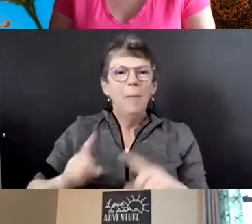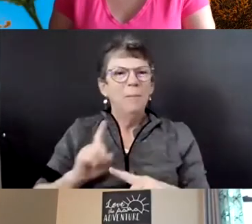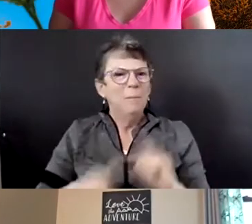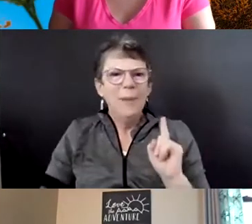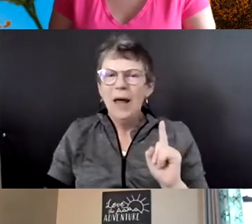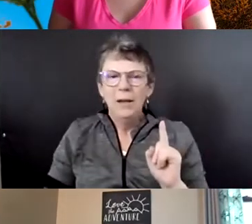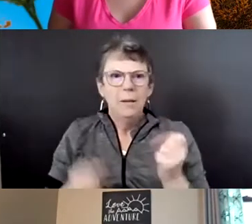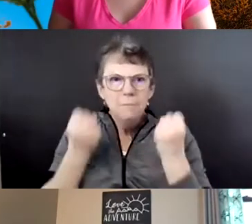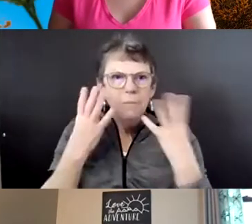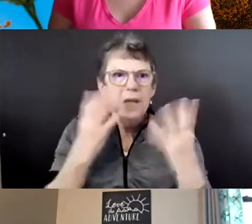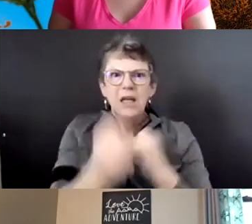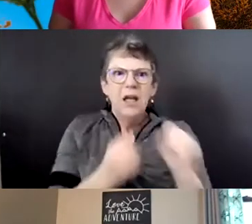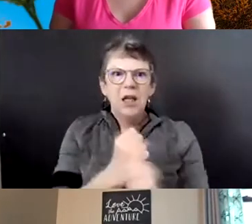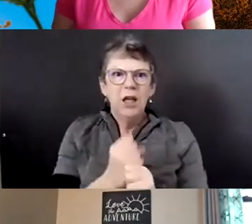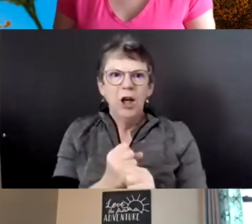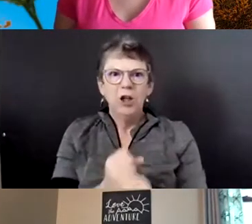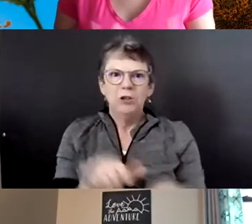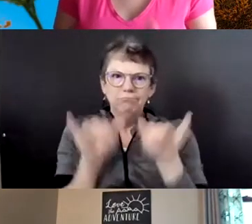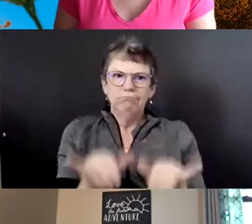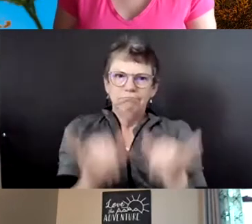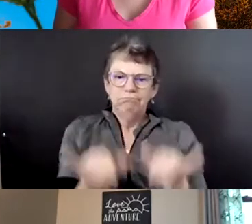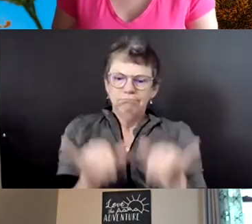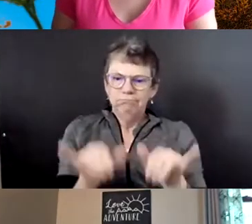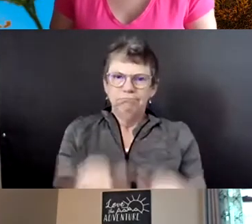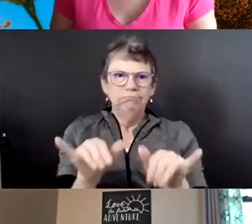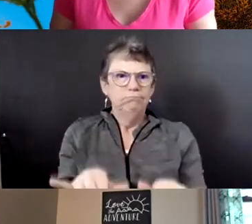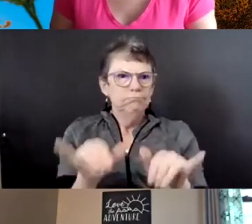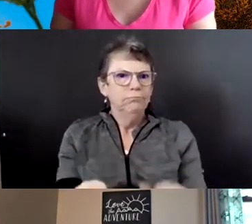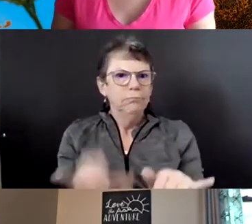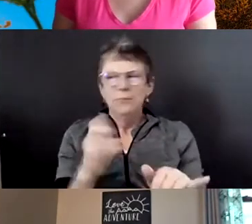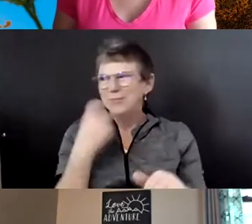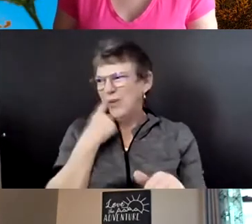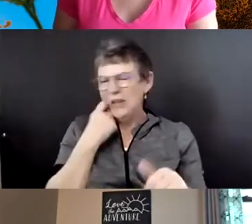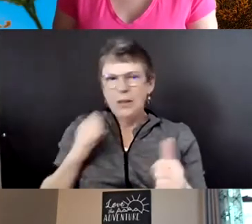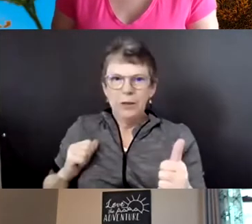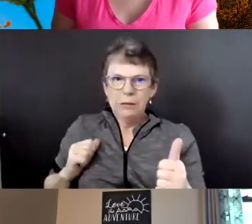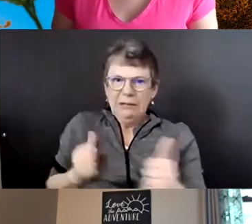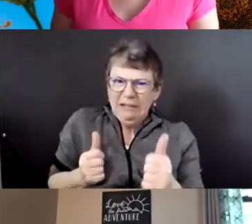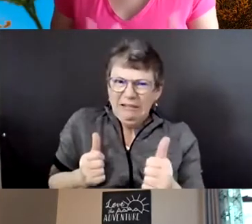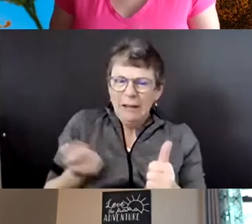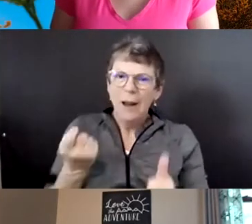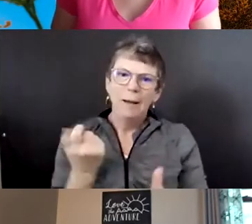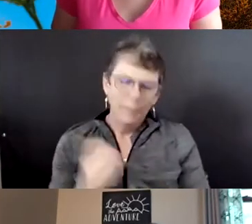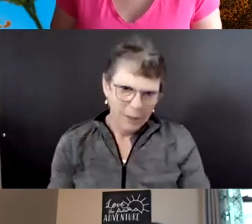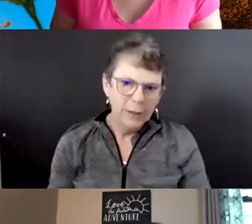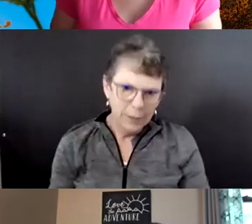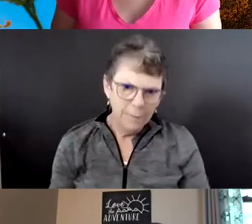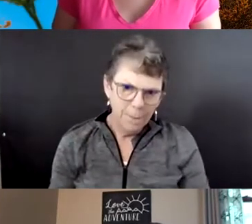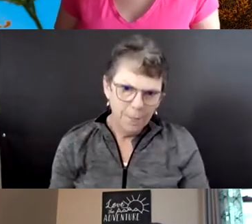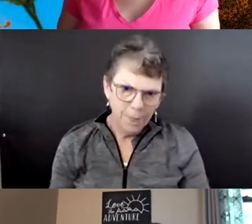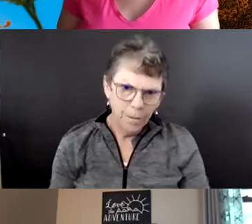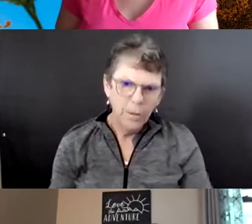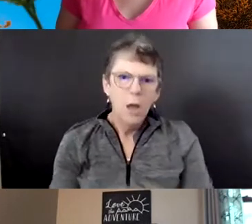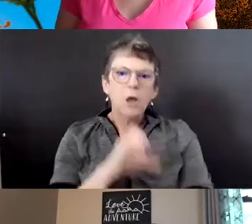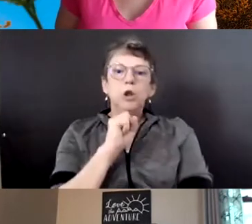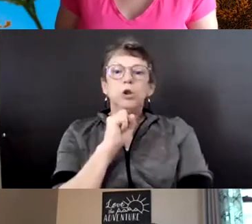Medicaid reimbursement rates. So as legislation is put forward and as money requests have come forward